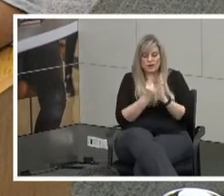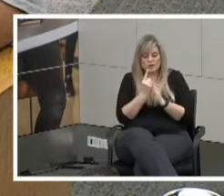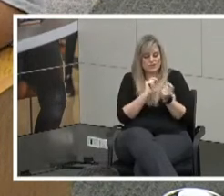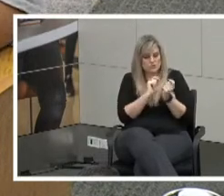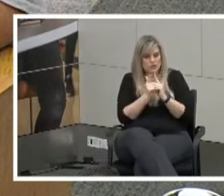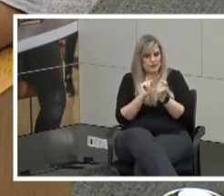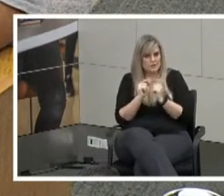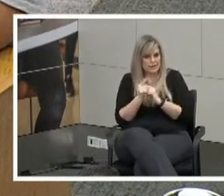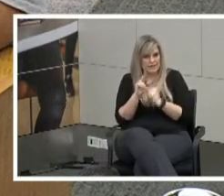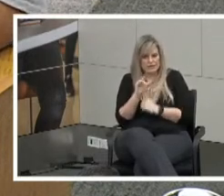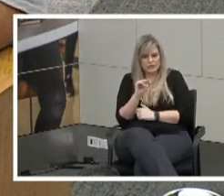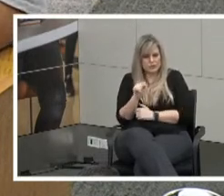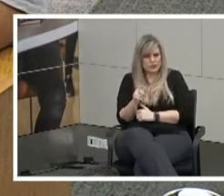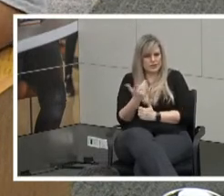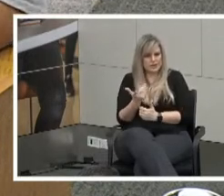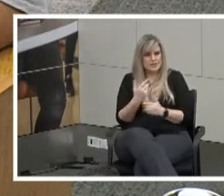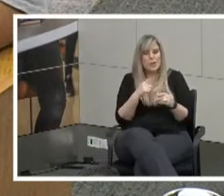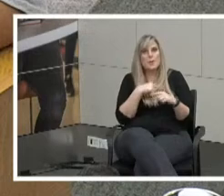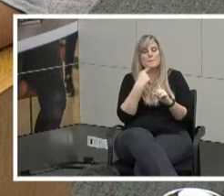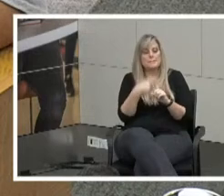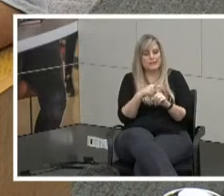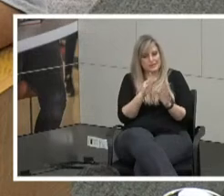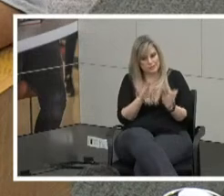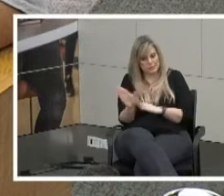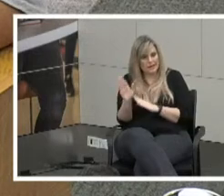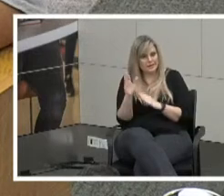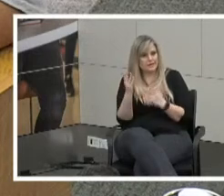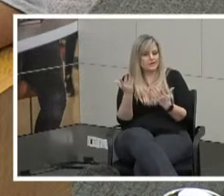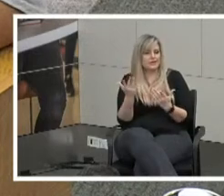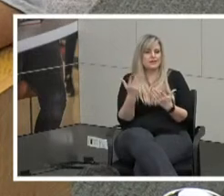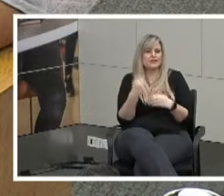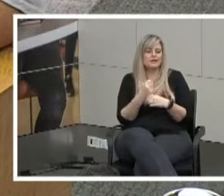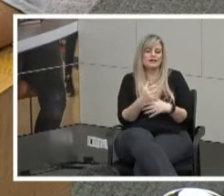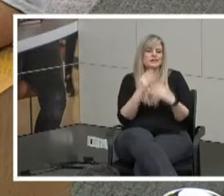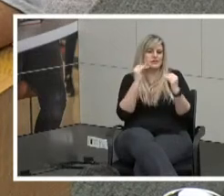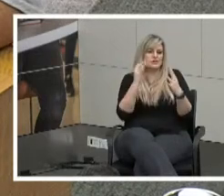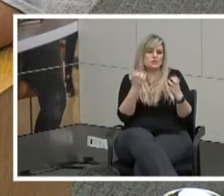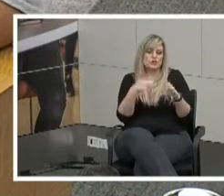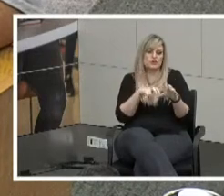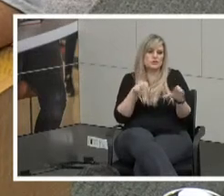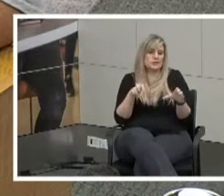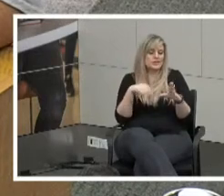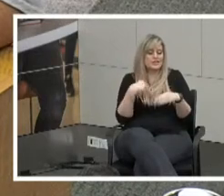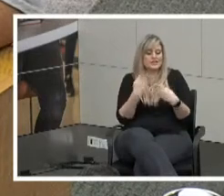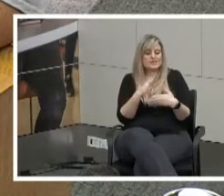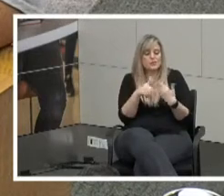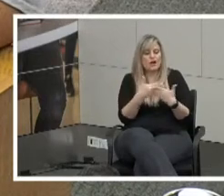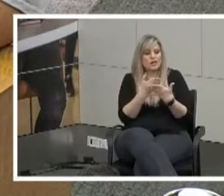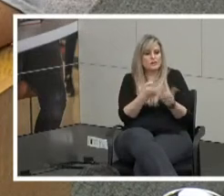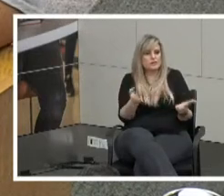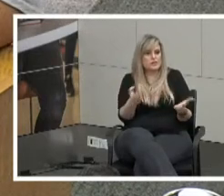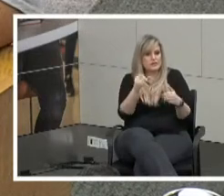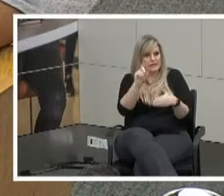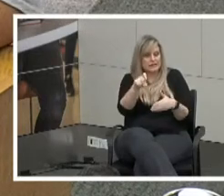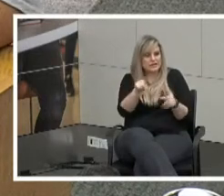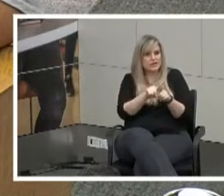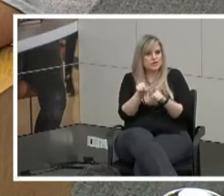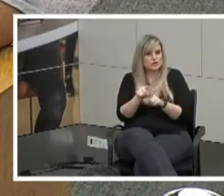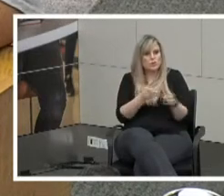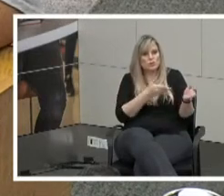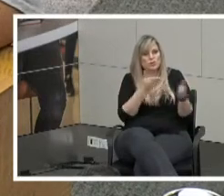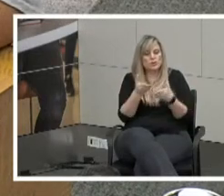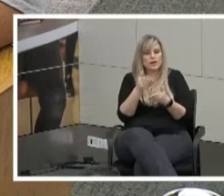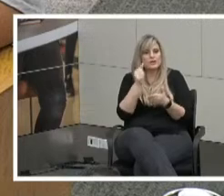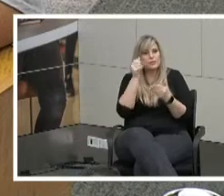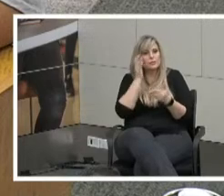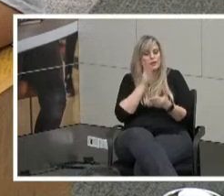other units on top of other planning efforts makes Educators want to resign give teachers all materials they need and bring back the parent approved bilingual and dual